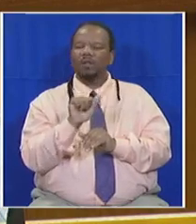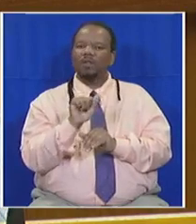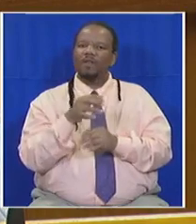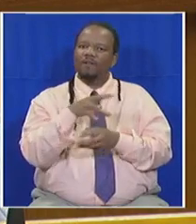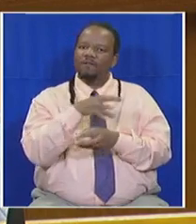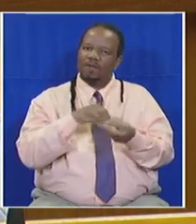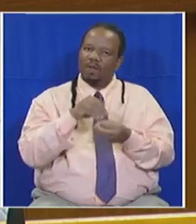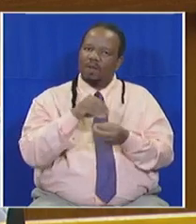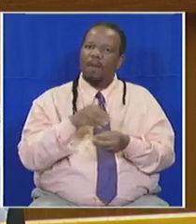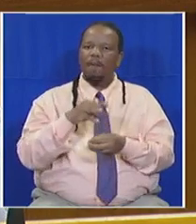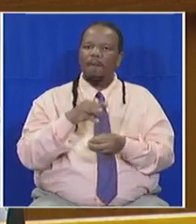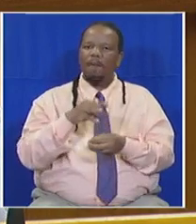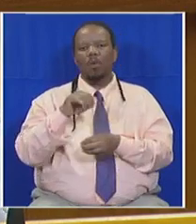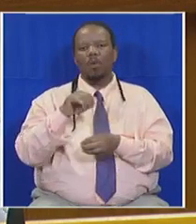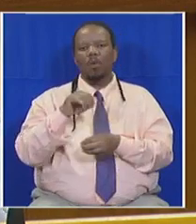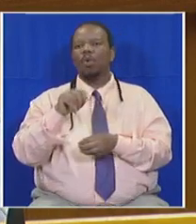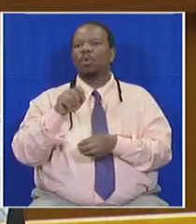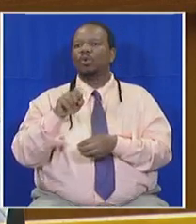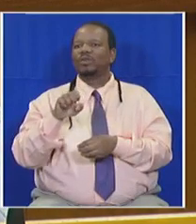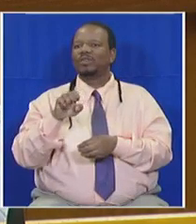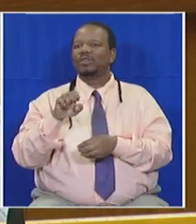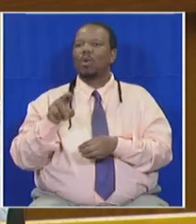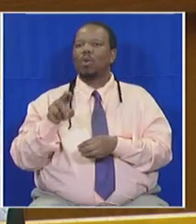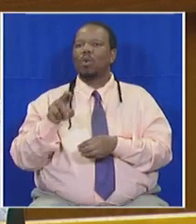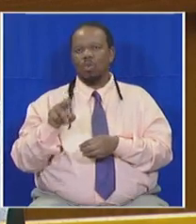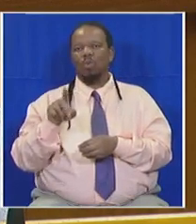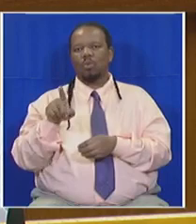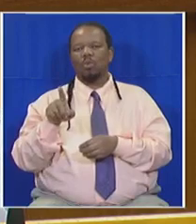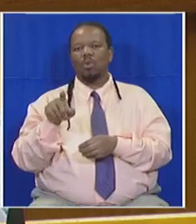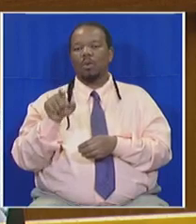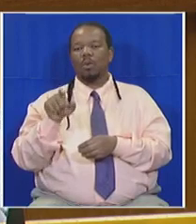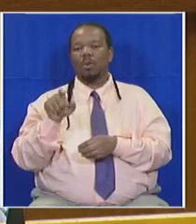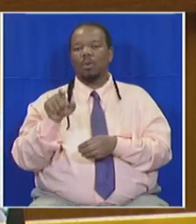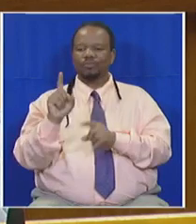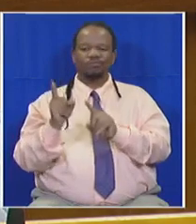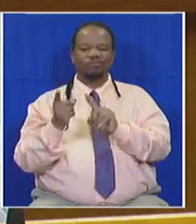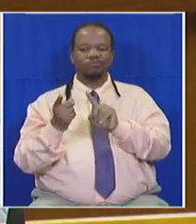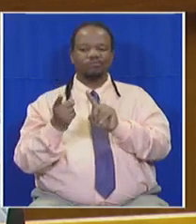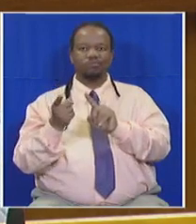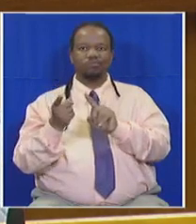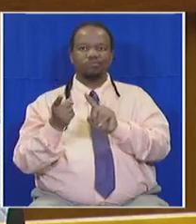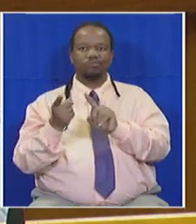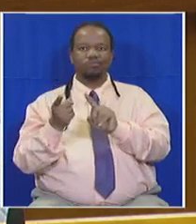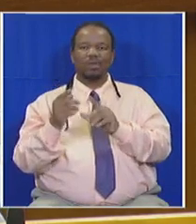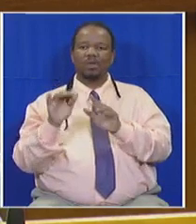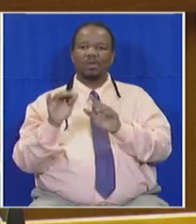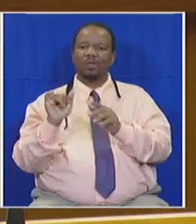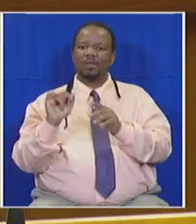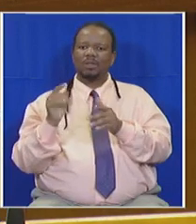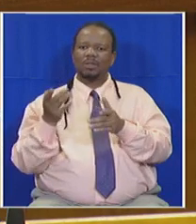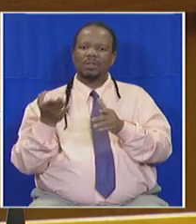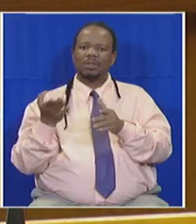Lamtshweu, who died in a tragic yet unexplained